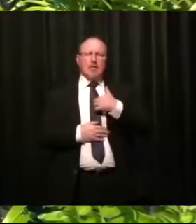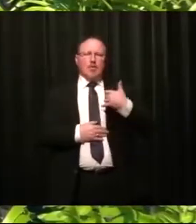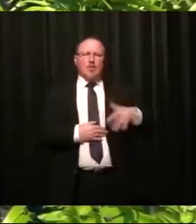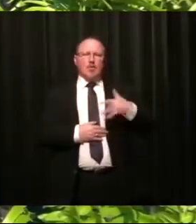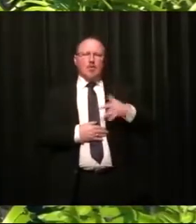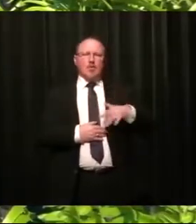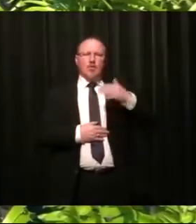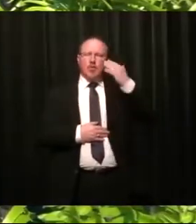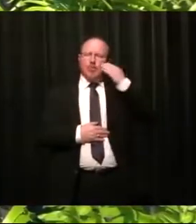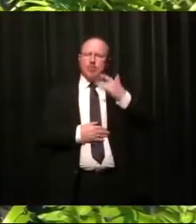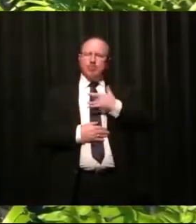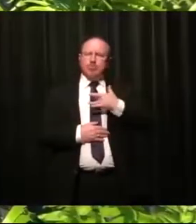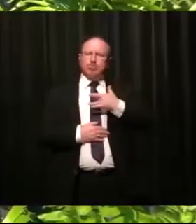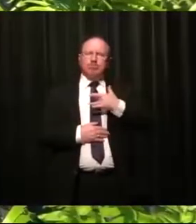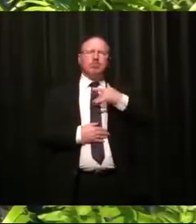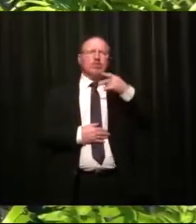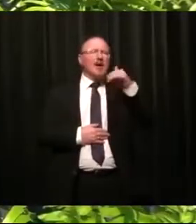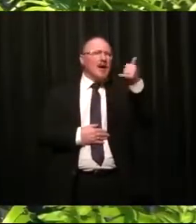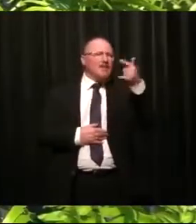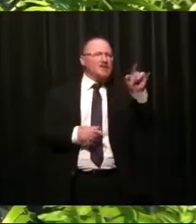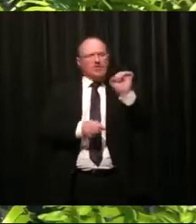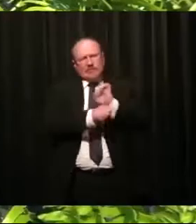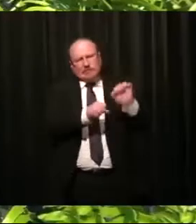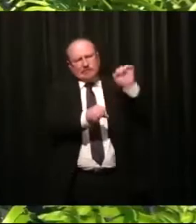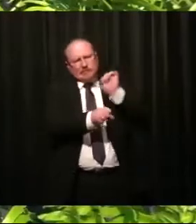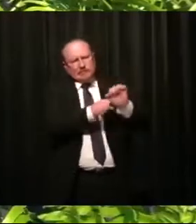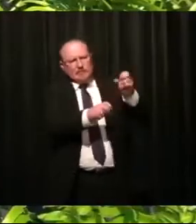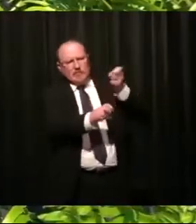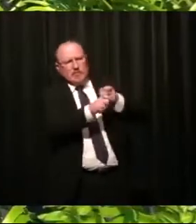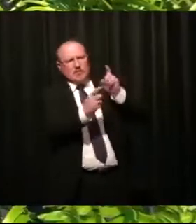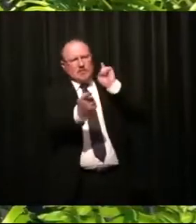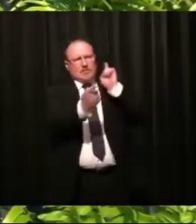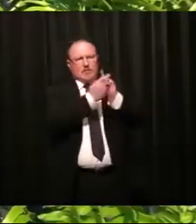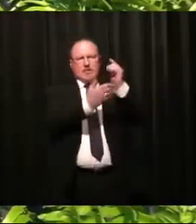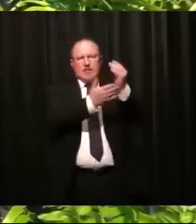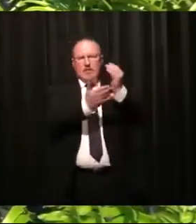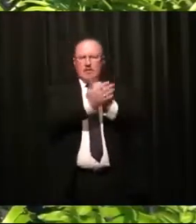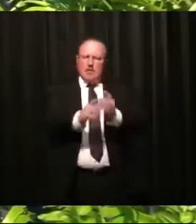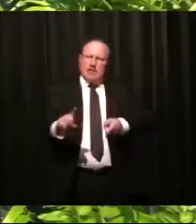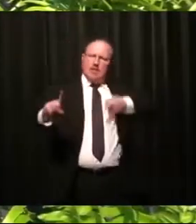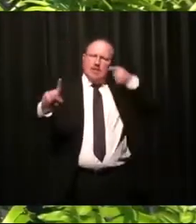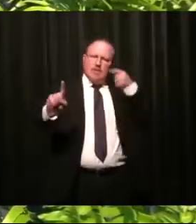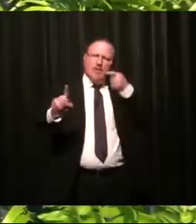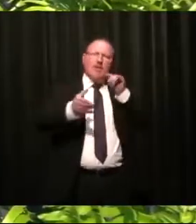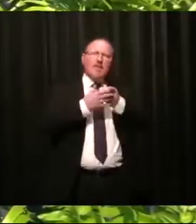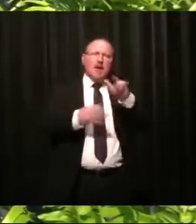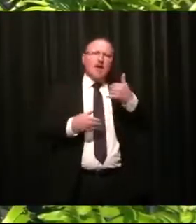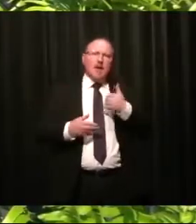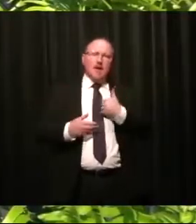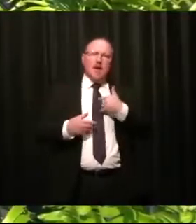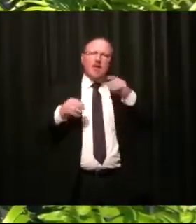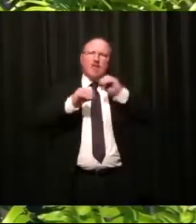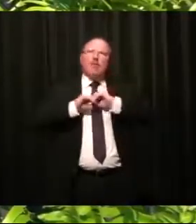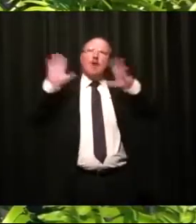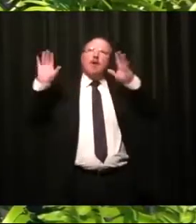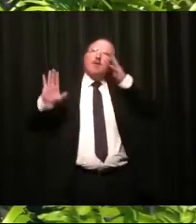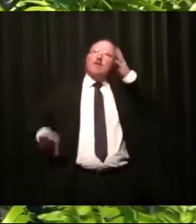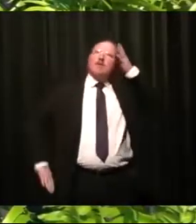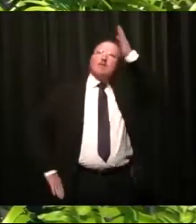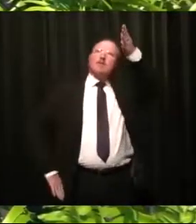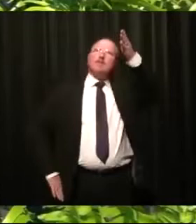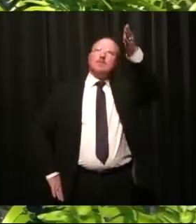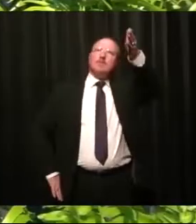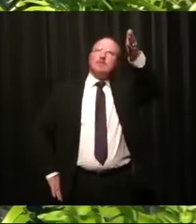me, knowing that our students and our families out there are still working hard to meet their academic goals so they can have a bright